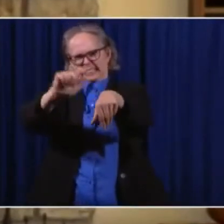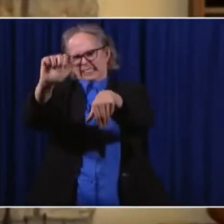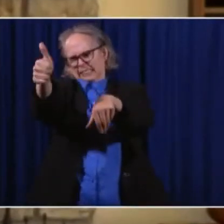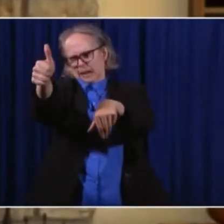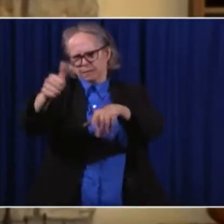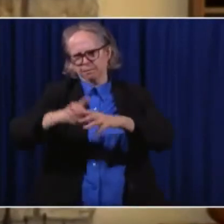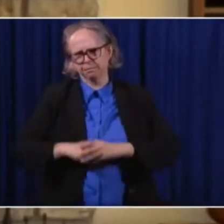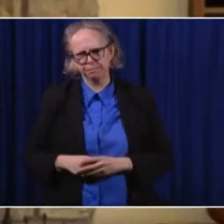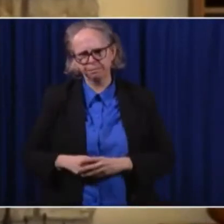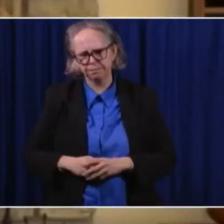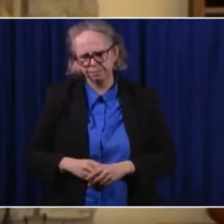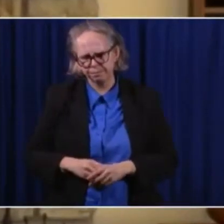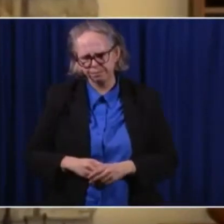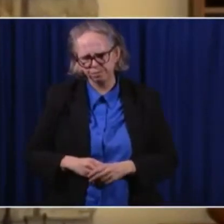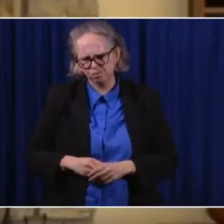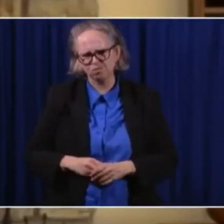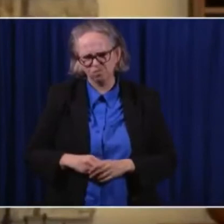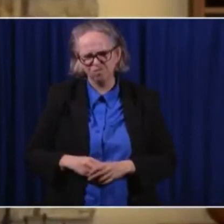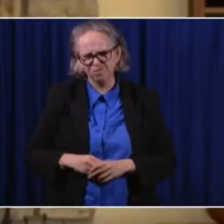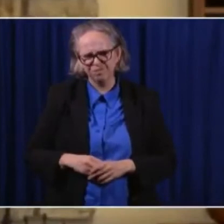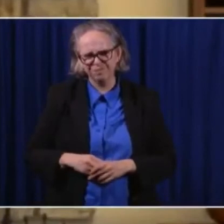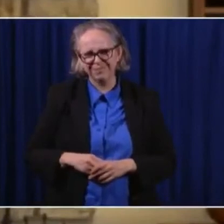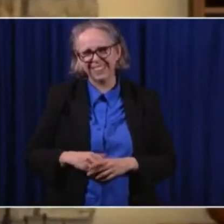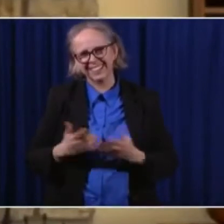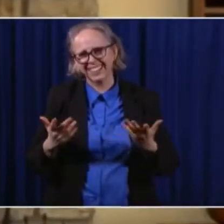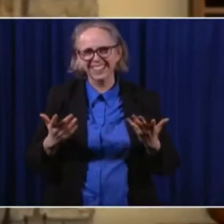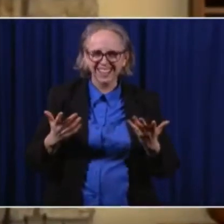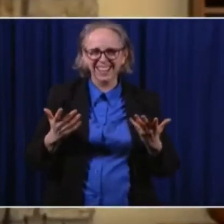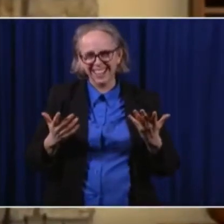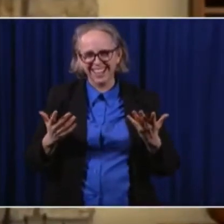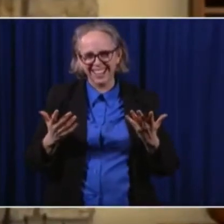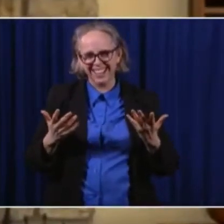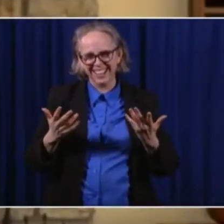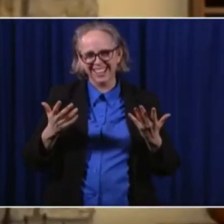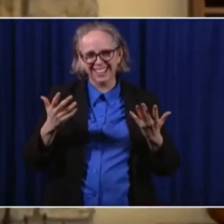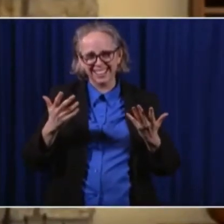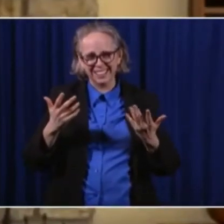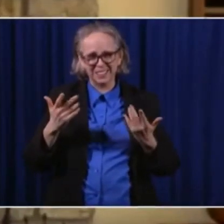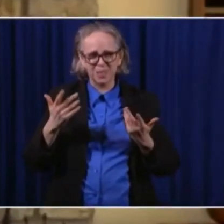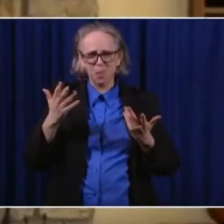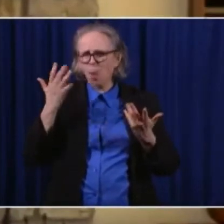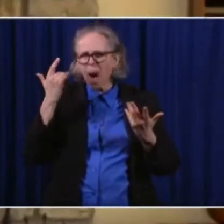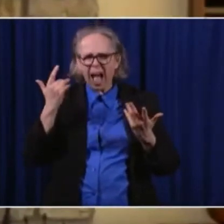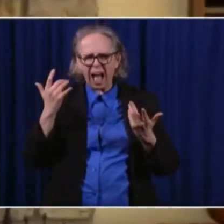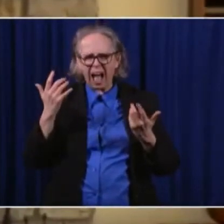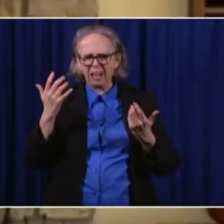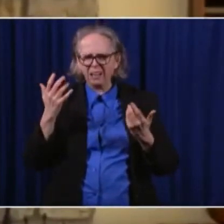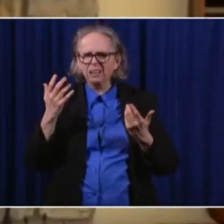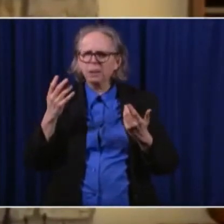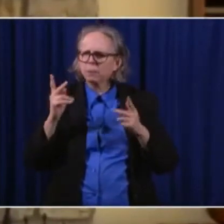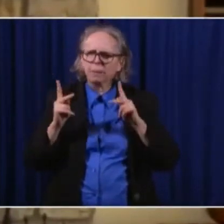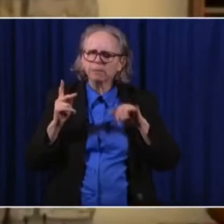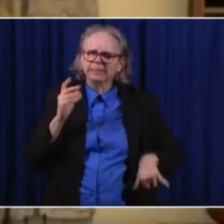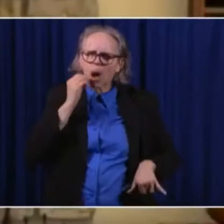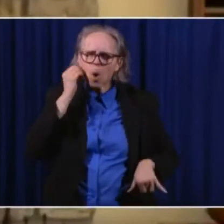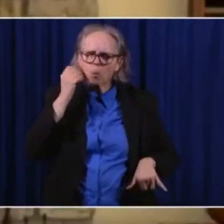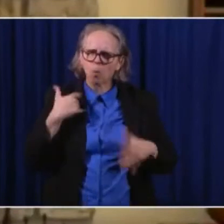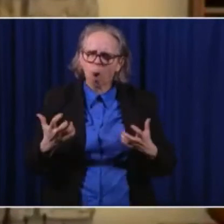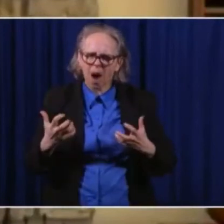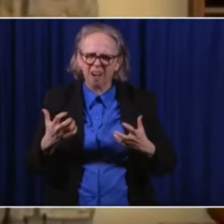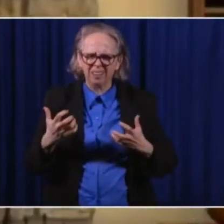to really kind of push people more towards home and slow things down for that period of